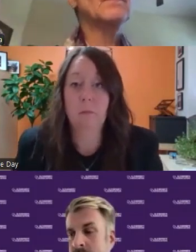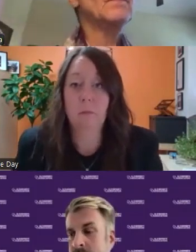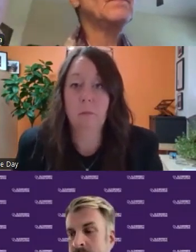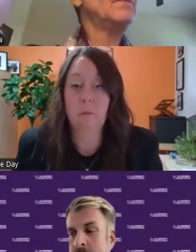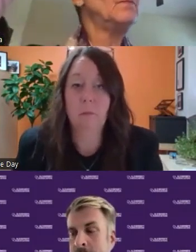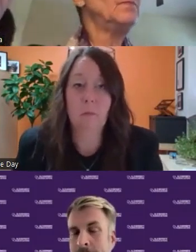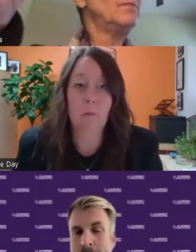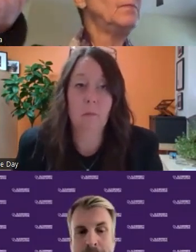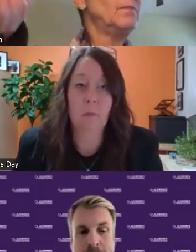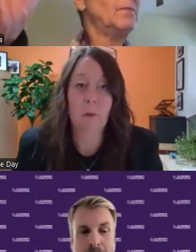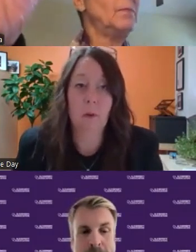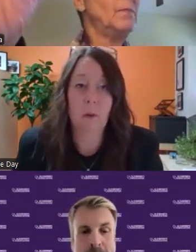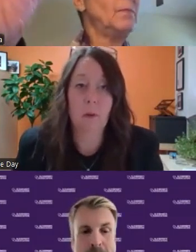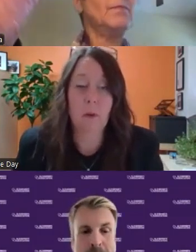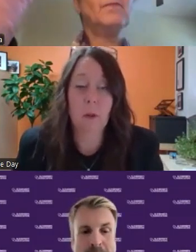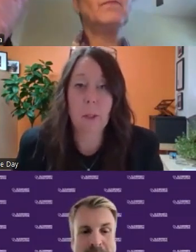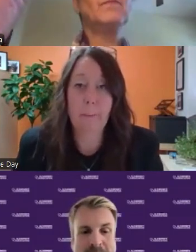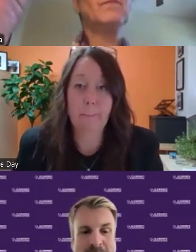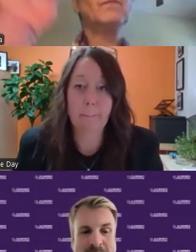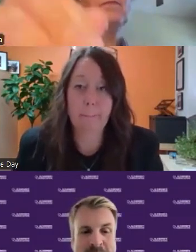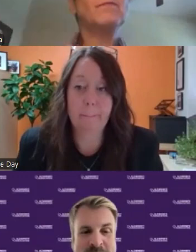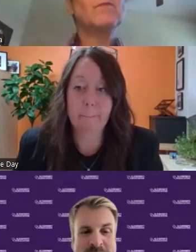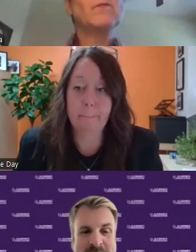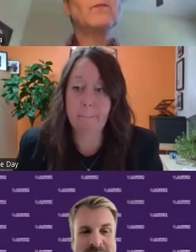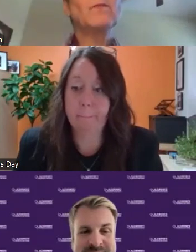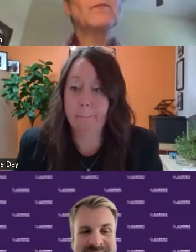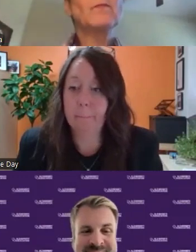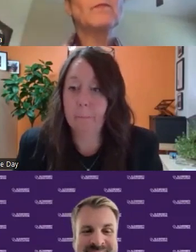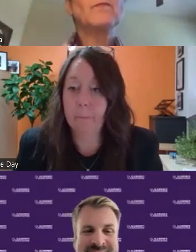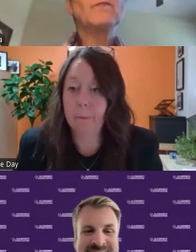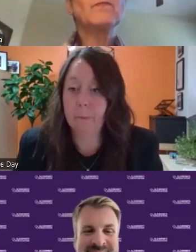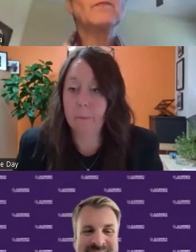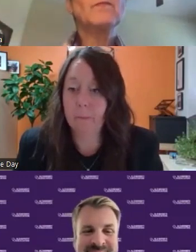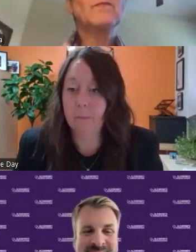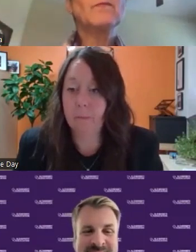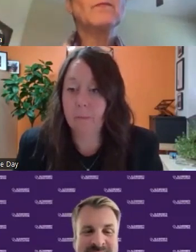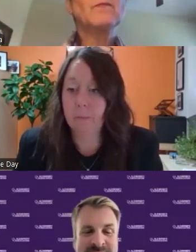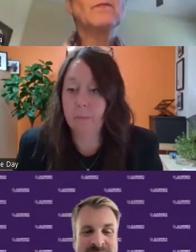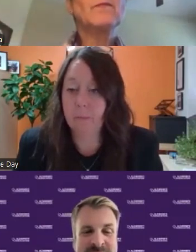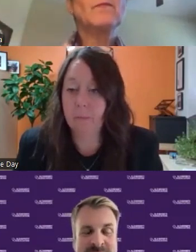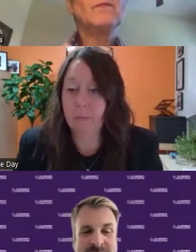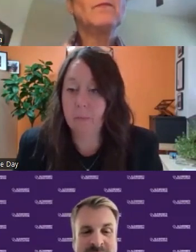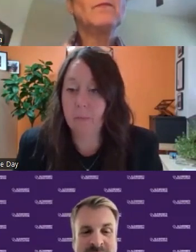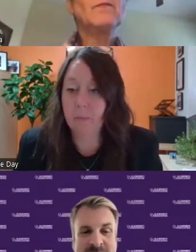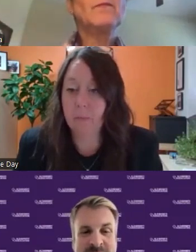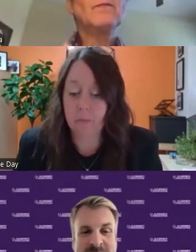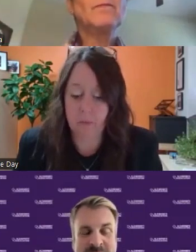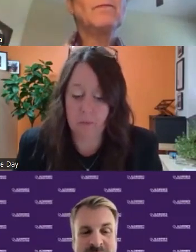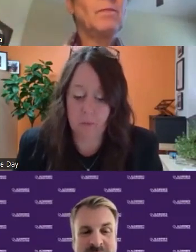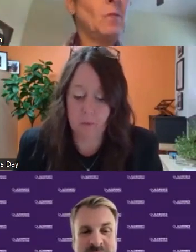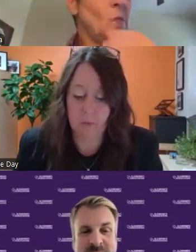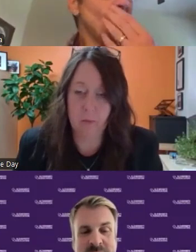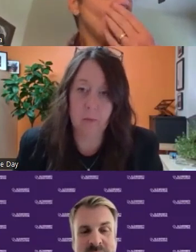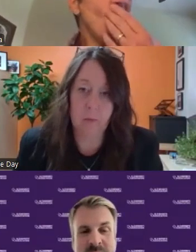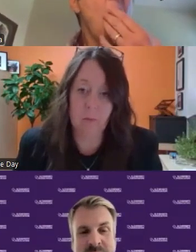Any forecasts for the next legislative session then? Anything you're looking at or we should be aware of, or? Well,